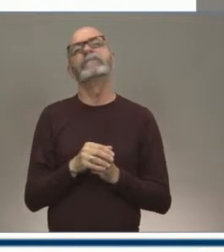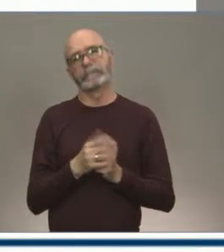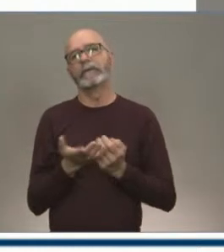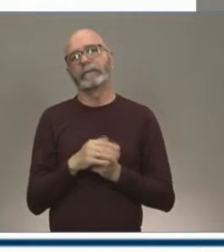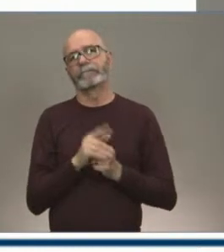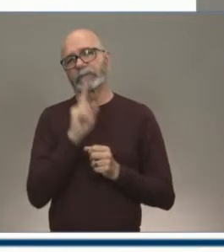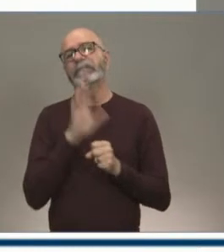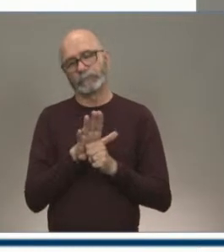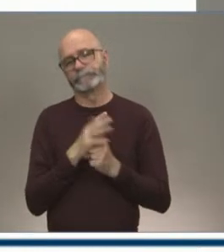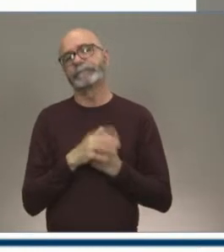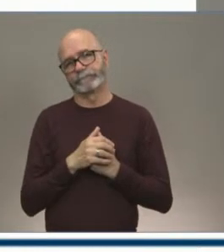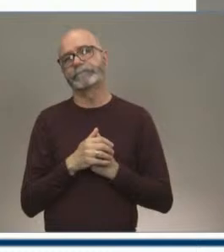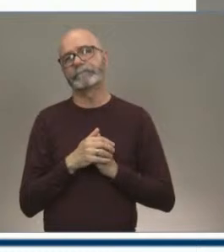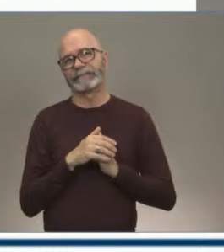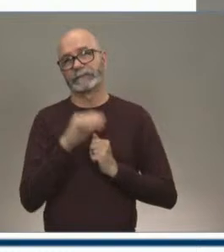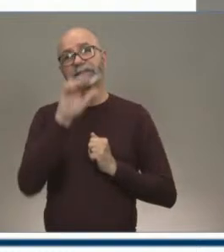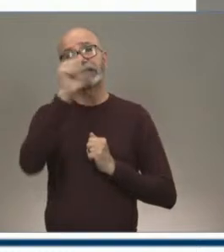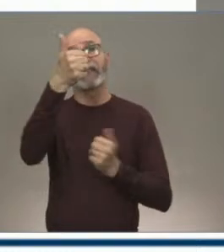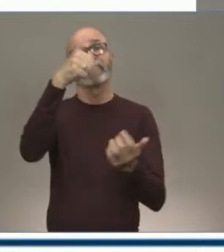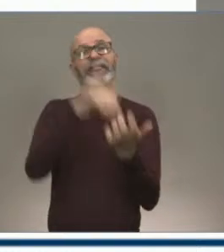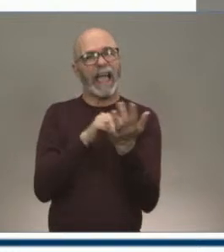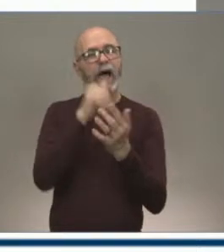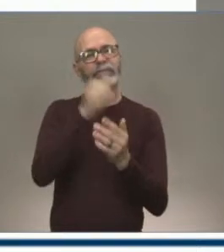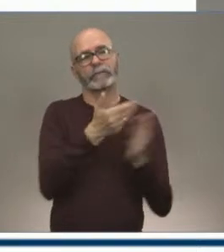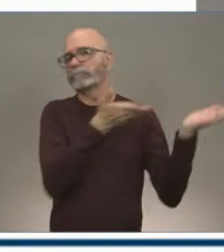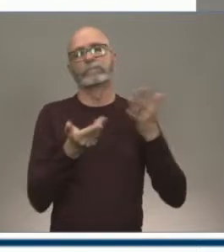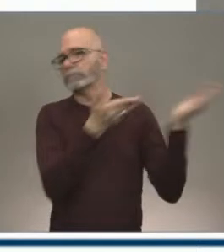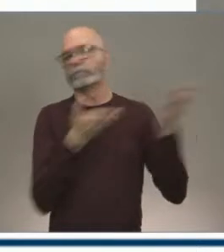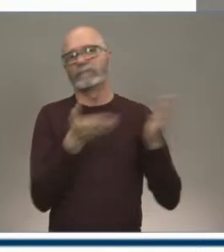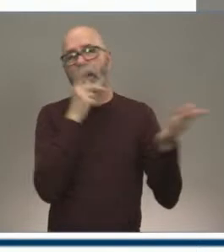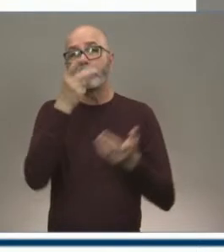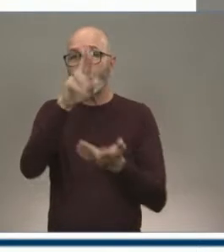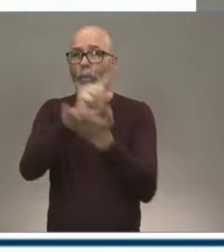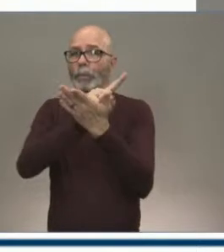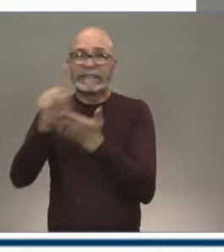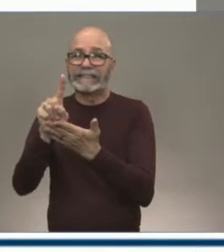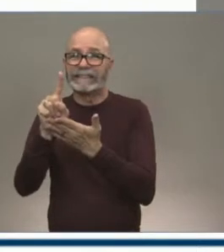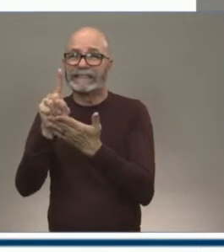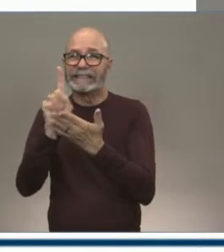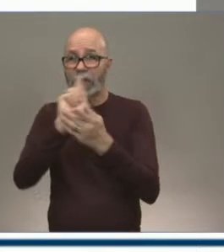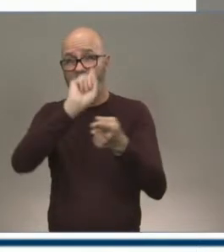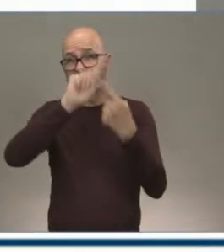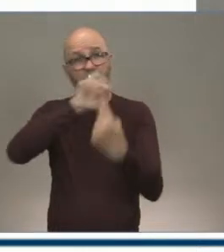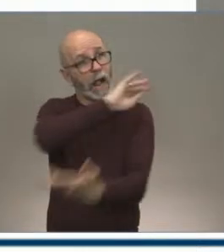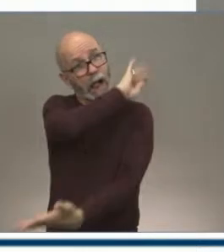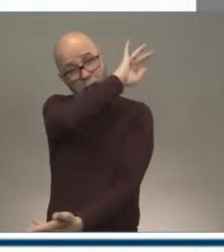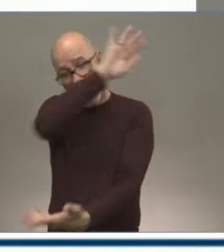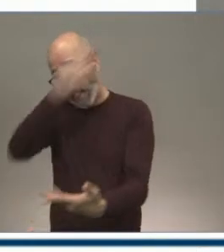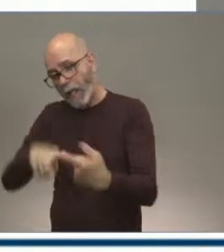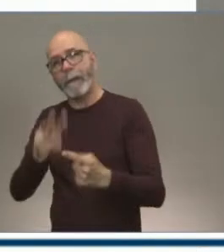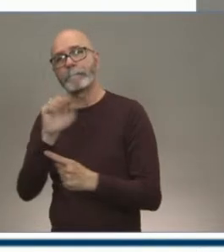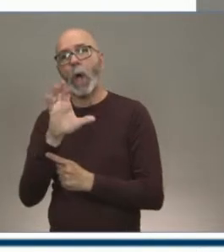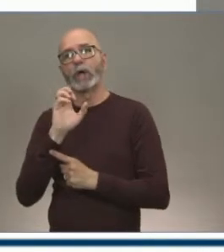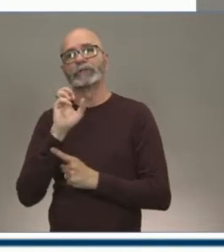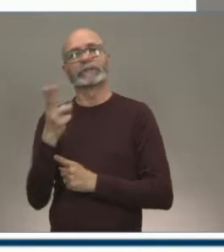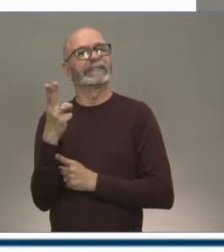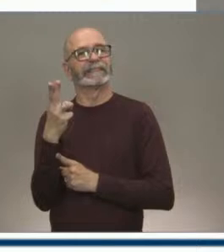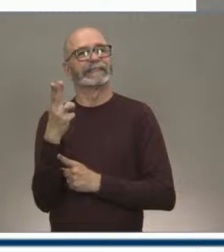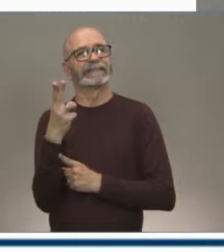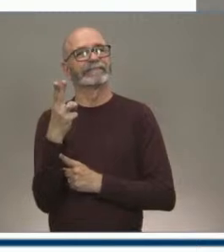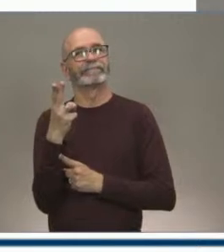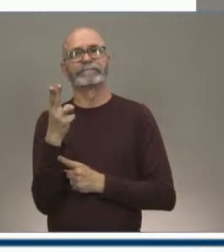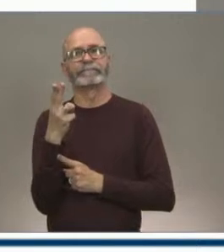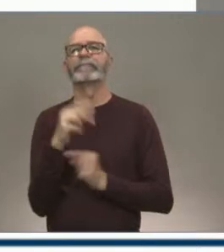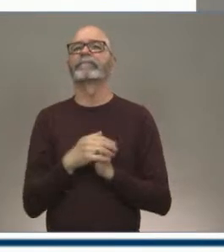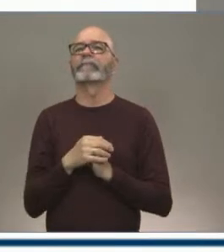get 10,000 doses a week until the end of March. We don't have confirmation on the April amounts for Pfizer. That's simply, the federal, we